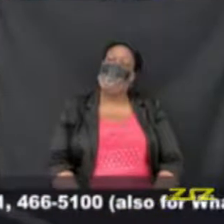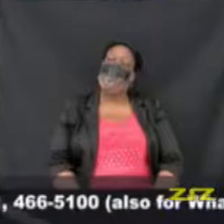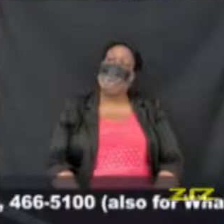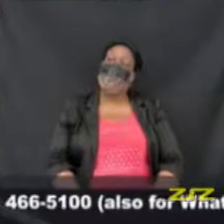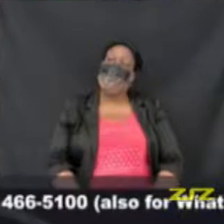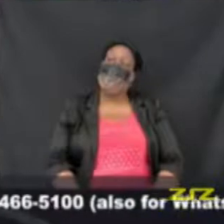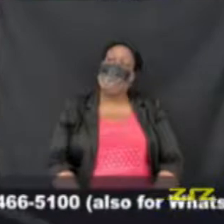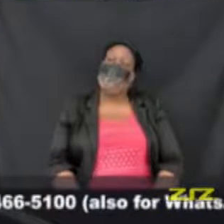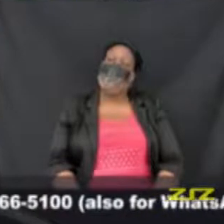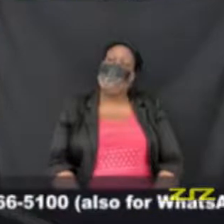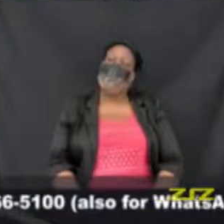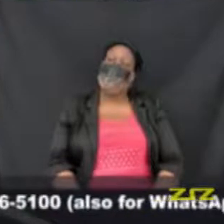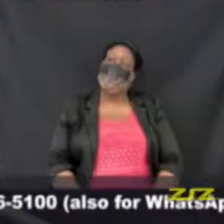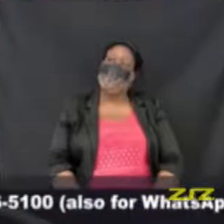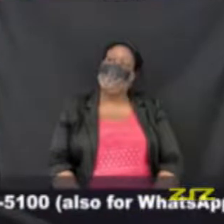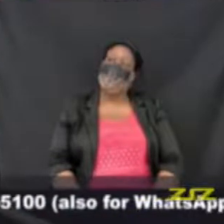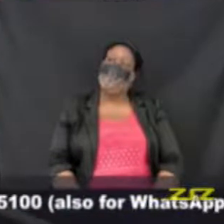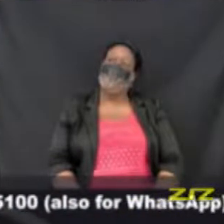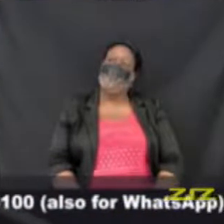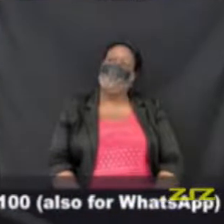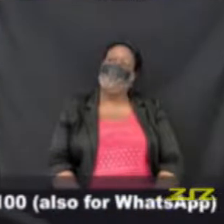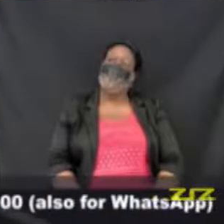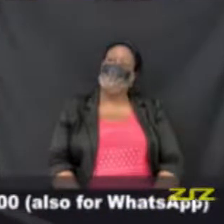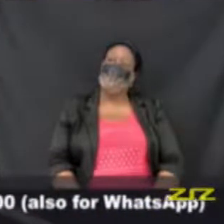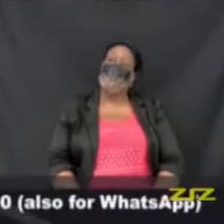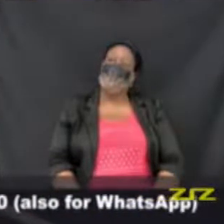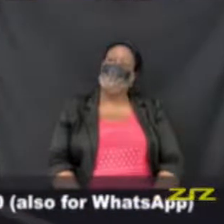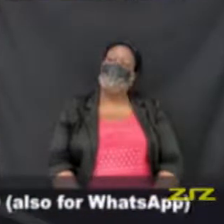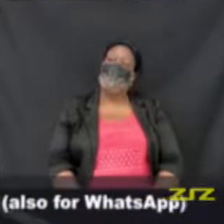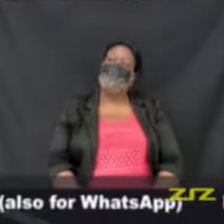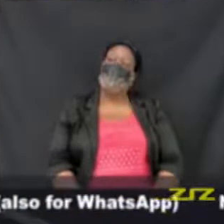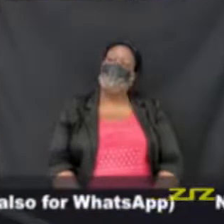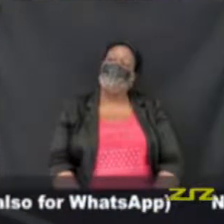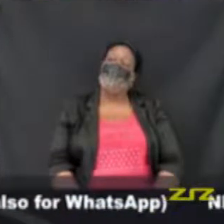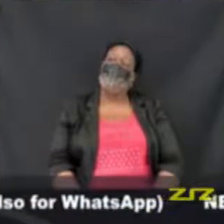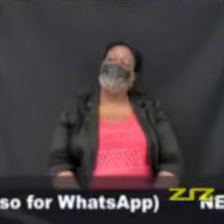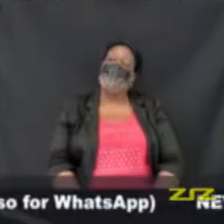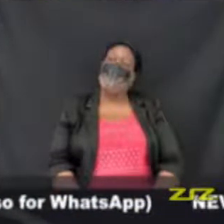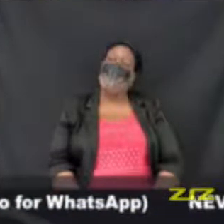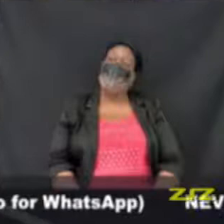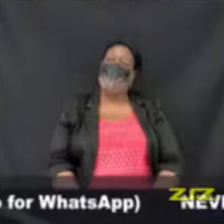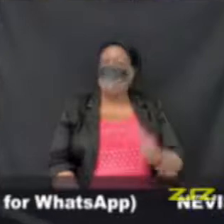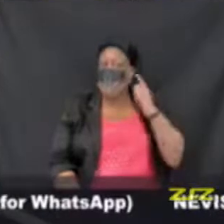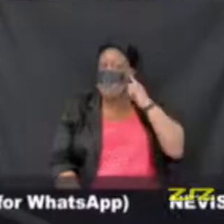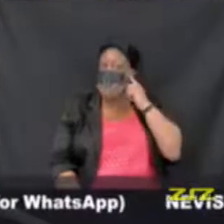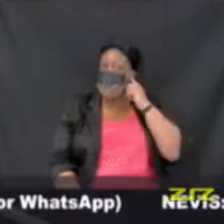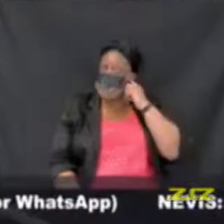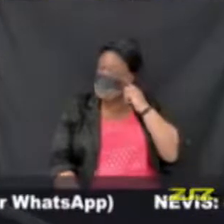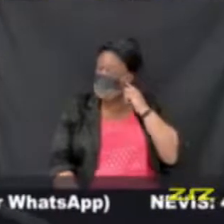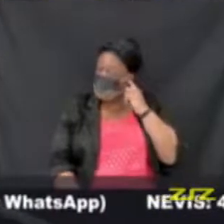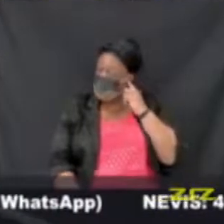Someone just asked a question about UK. Let me just find. Made a reference to UK.